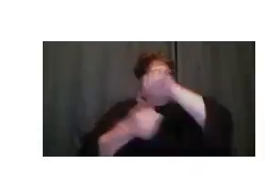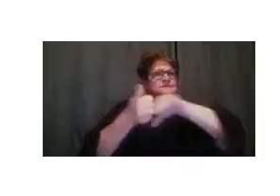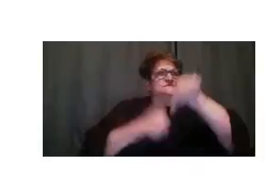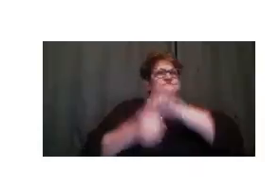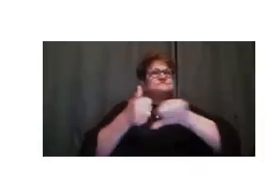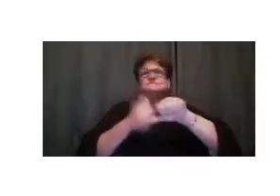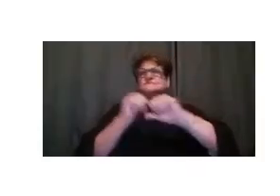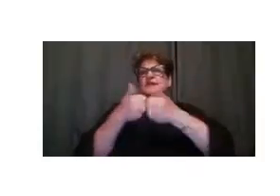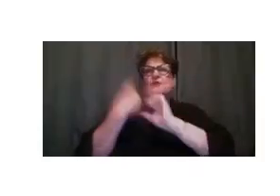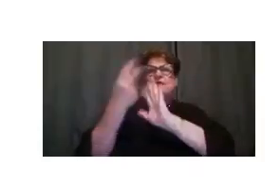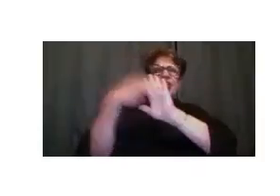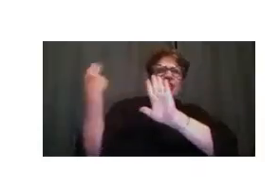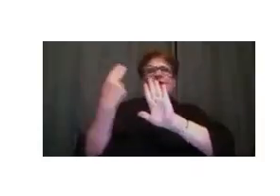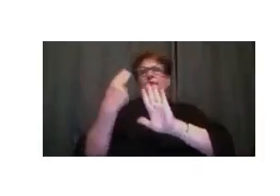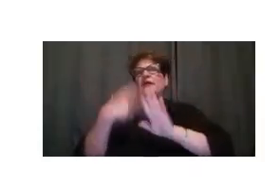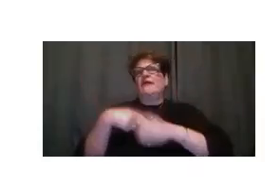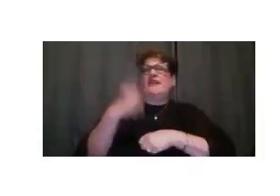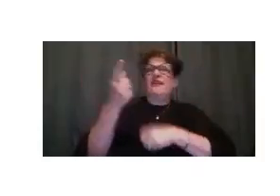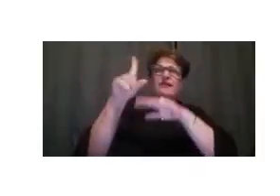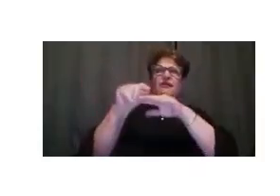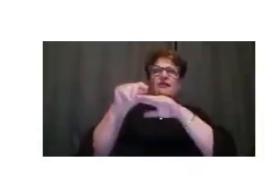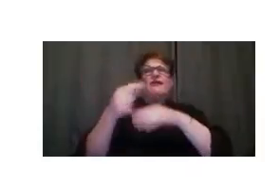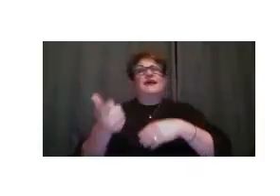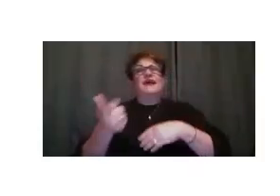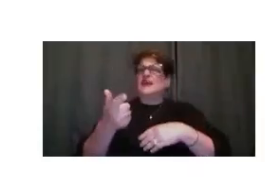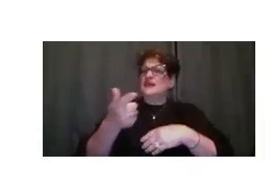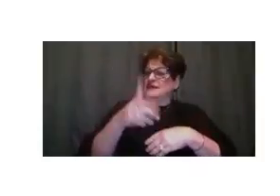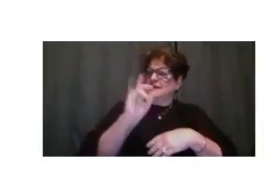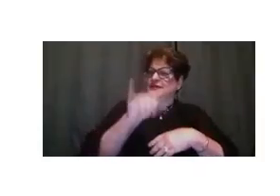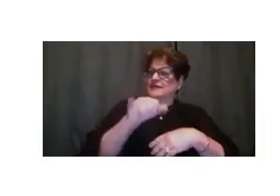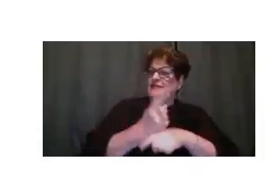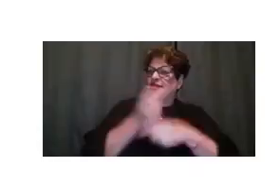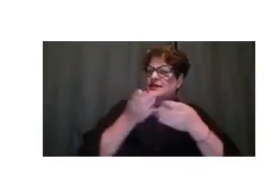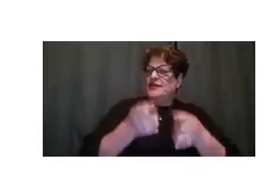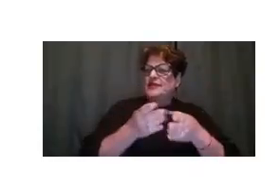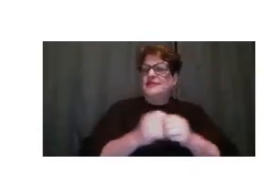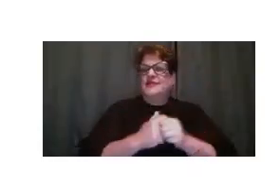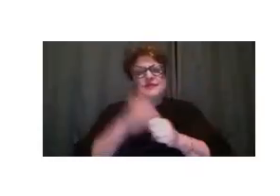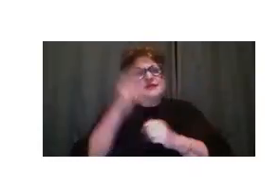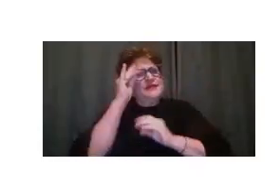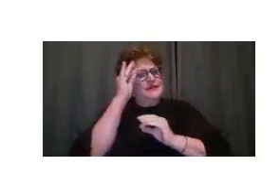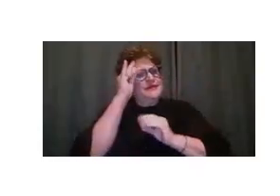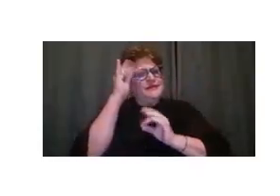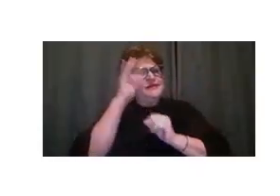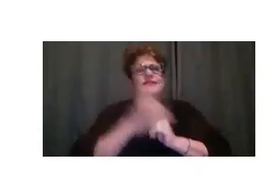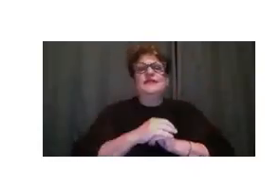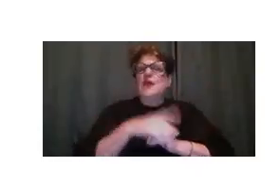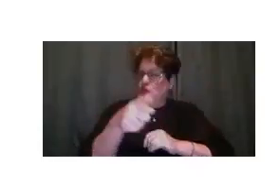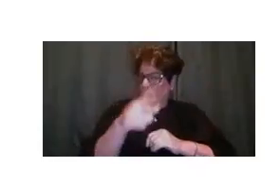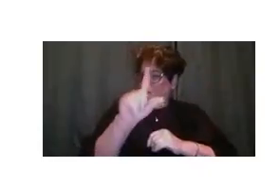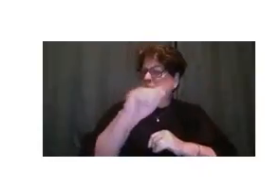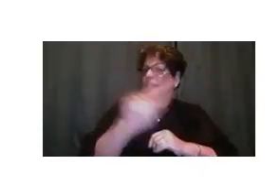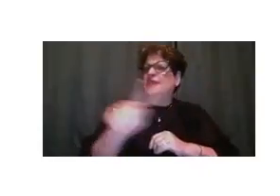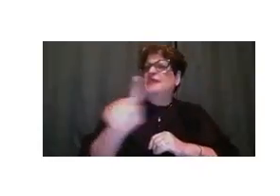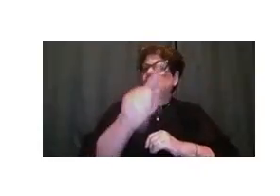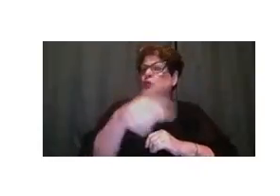and all of these sort of things is kind of a step in the right direction, hopefully. And it seems to me you also bring to